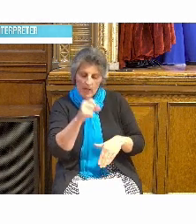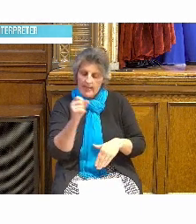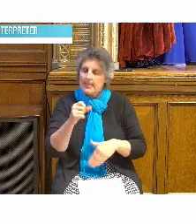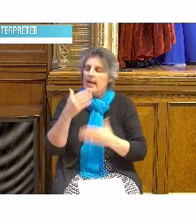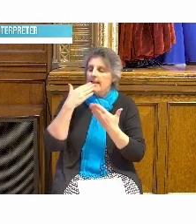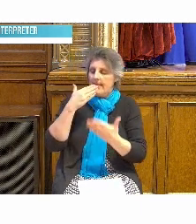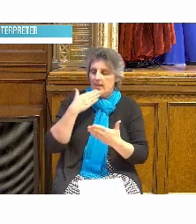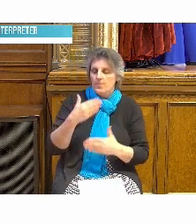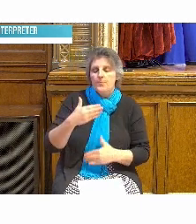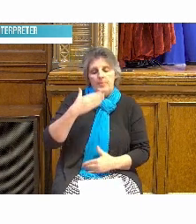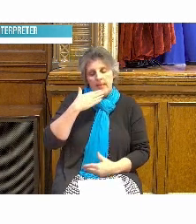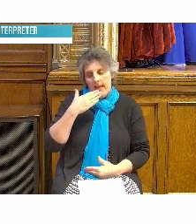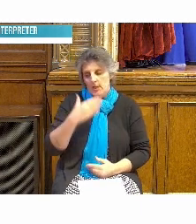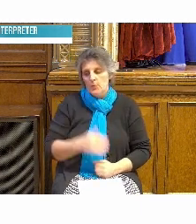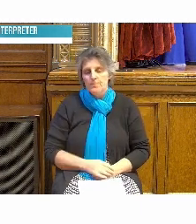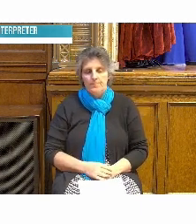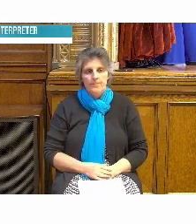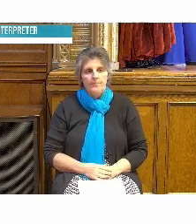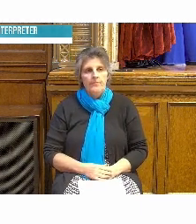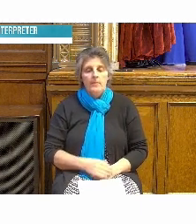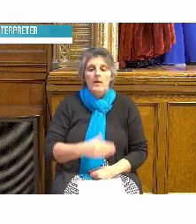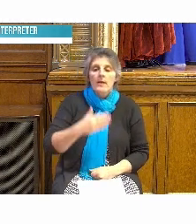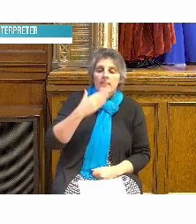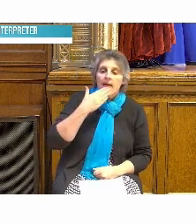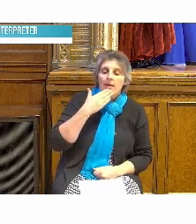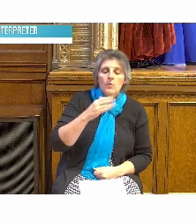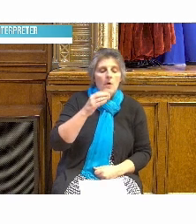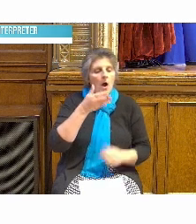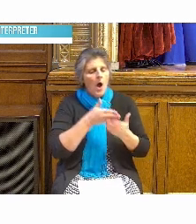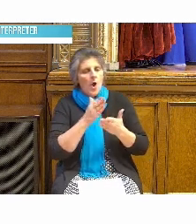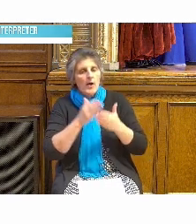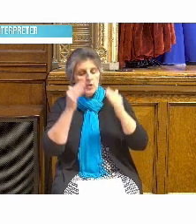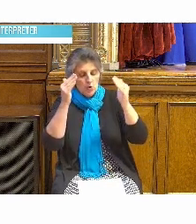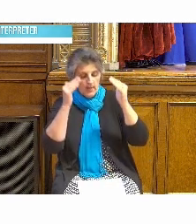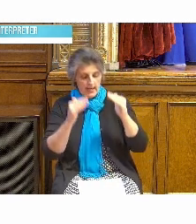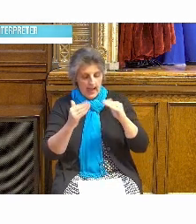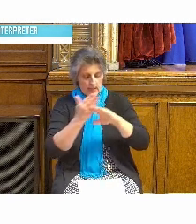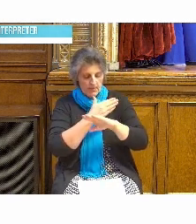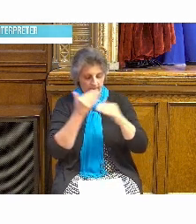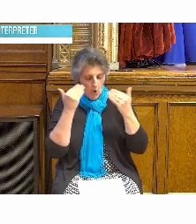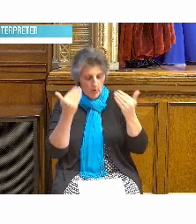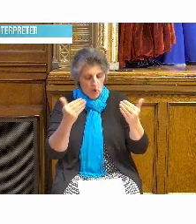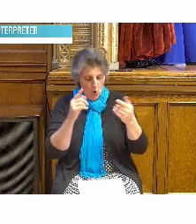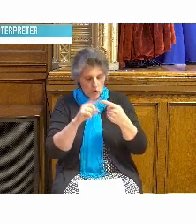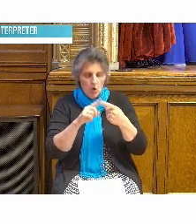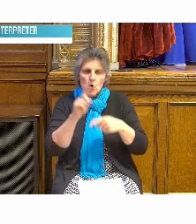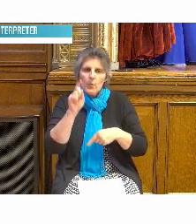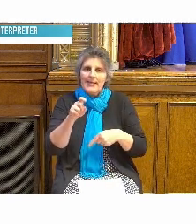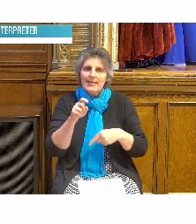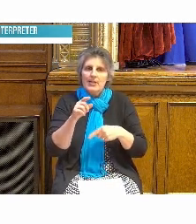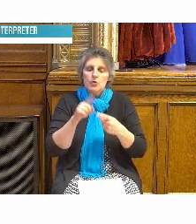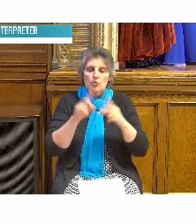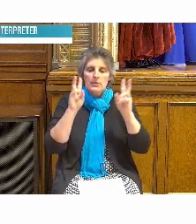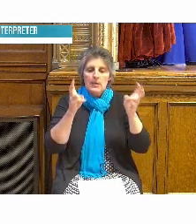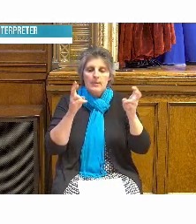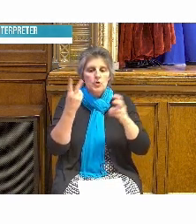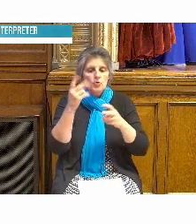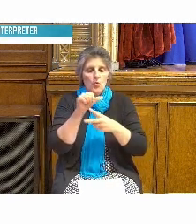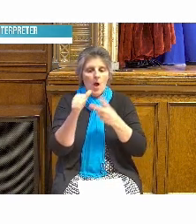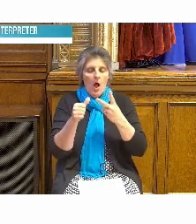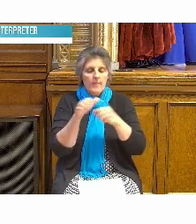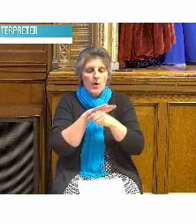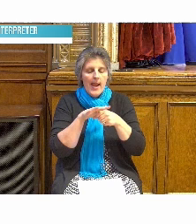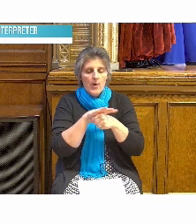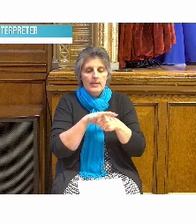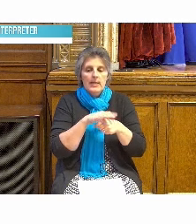you. Thanks. Thank you. All right, so the next, before we get to we need to get to the subject, there are 2 other